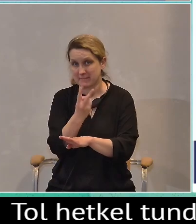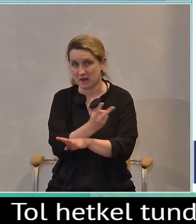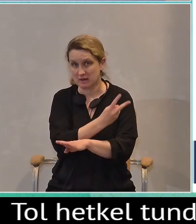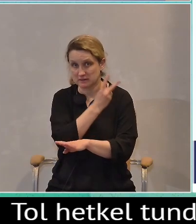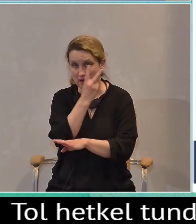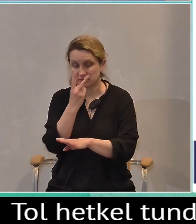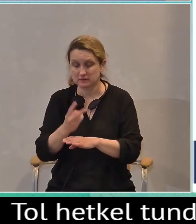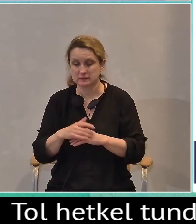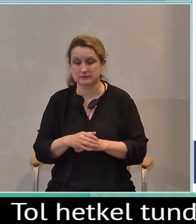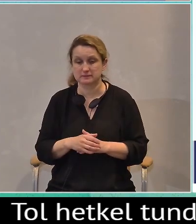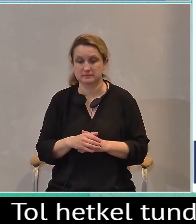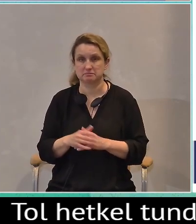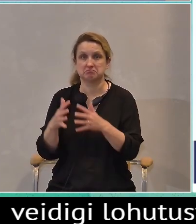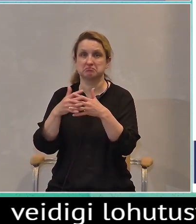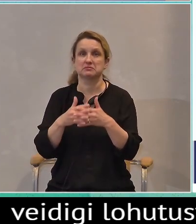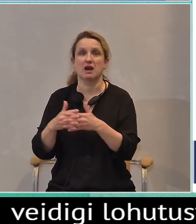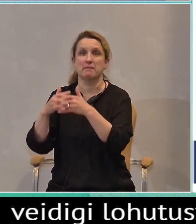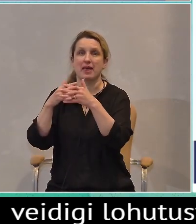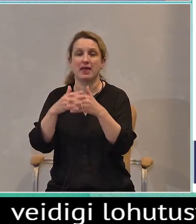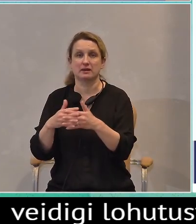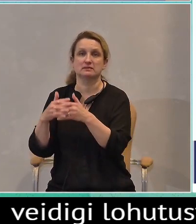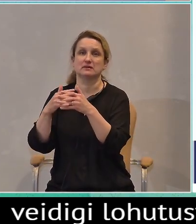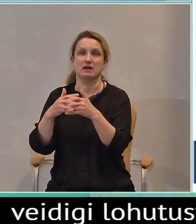However, it only took 2 years